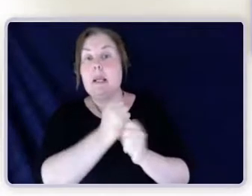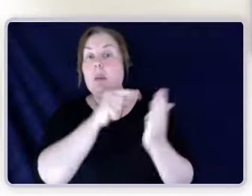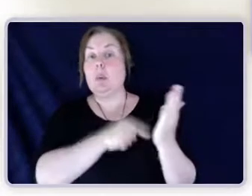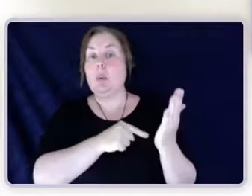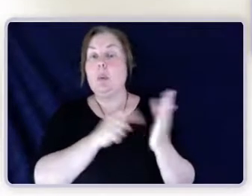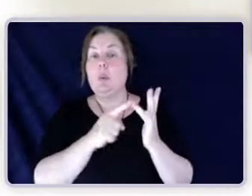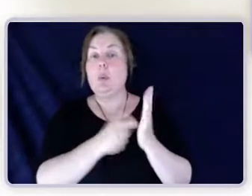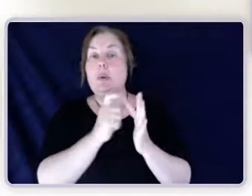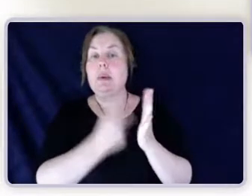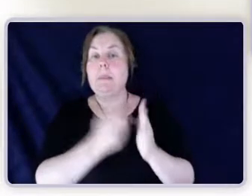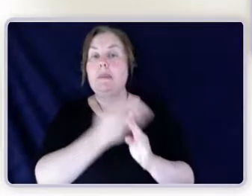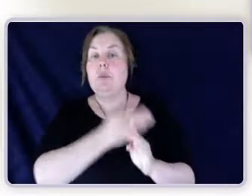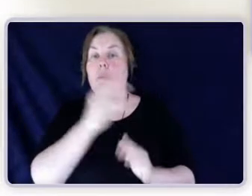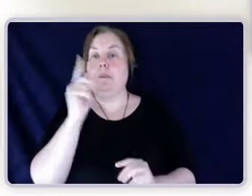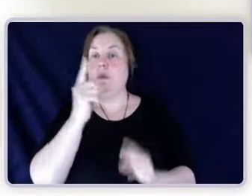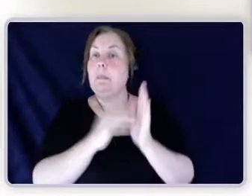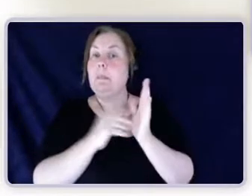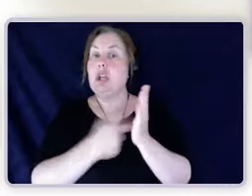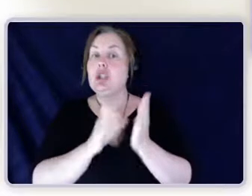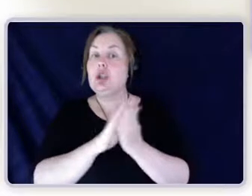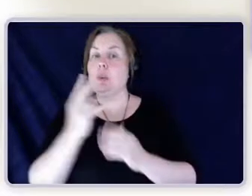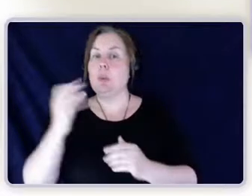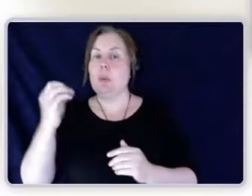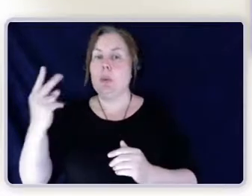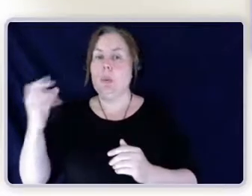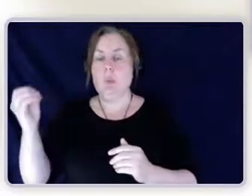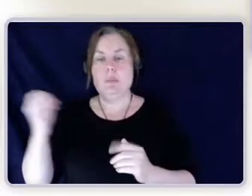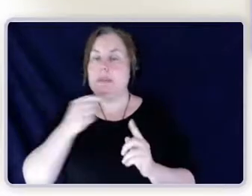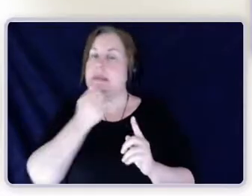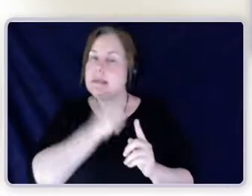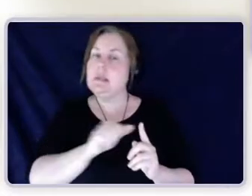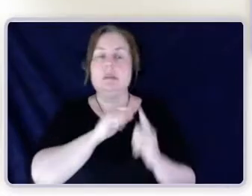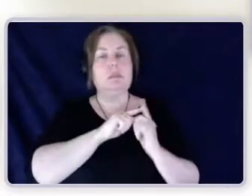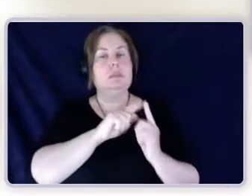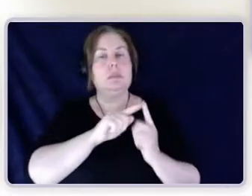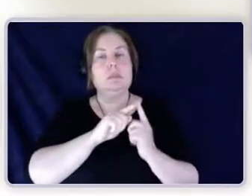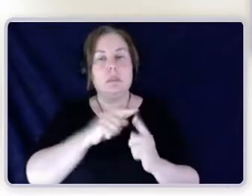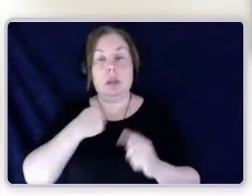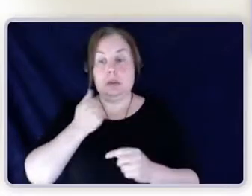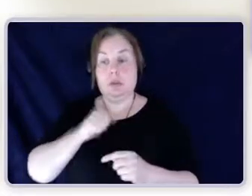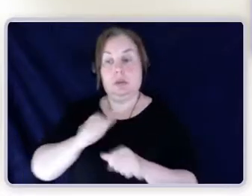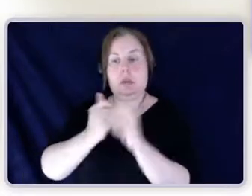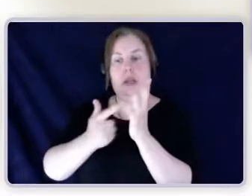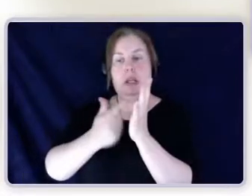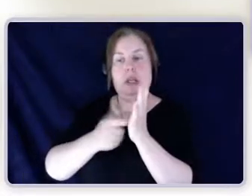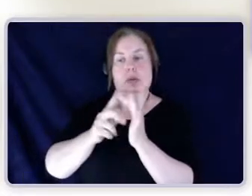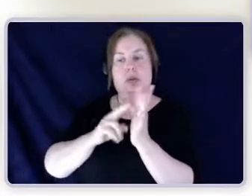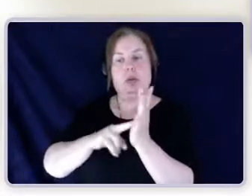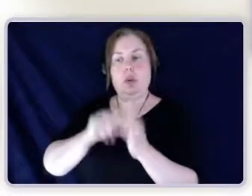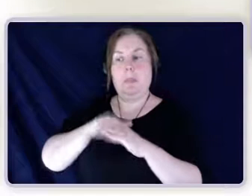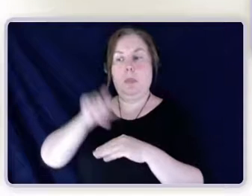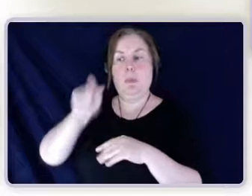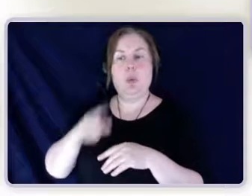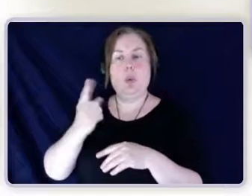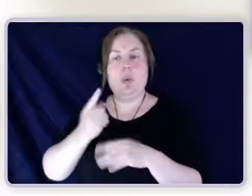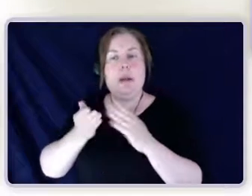I'm still guardian for lots of people under the old Act from 1986. I need to make my decisions